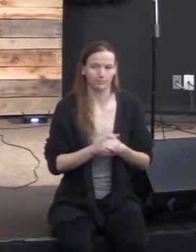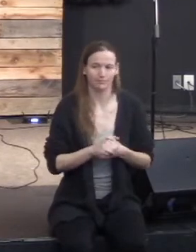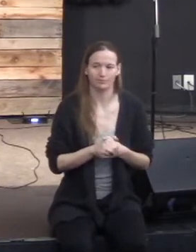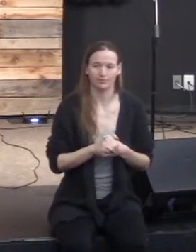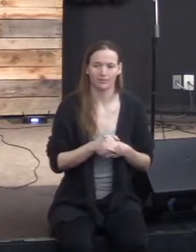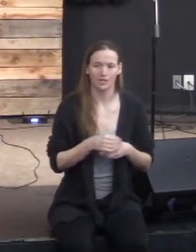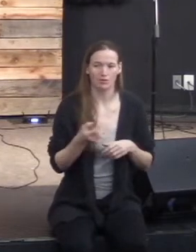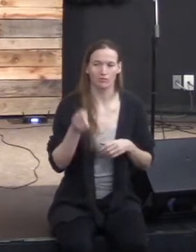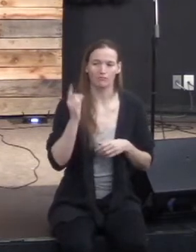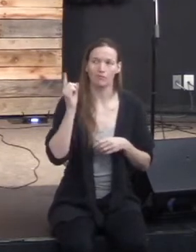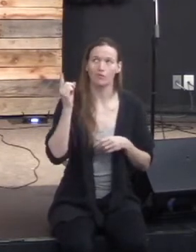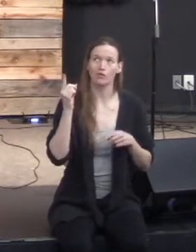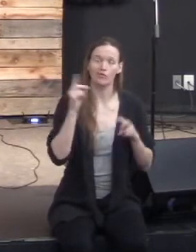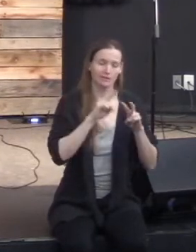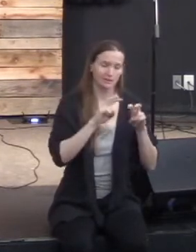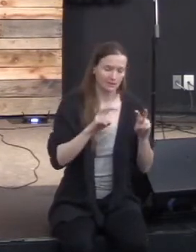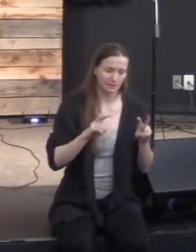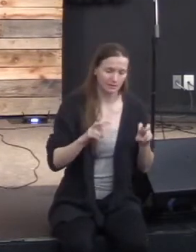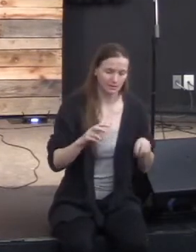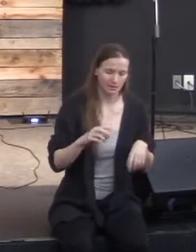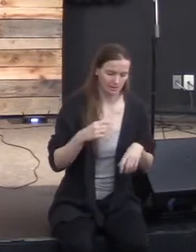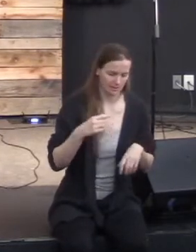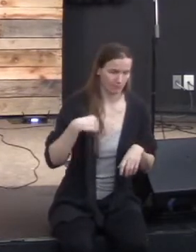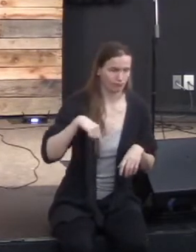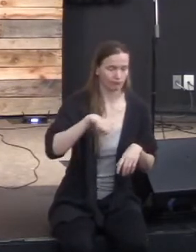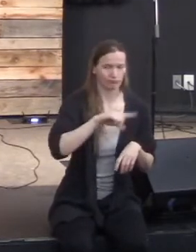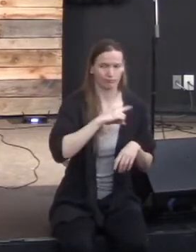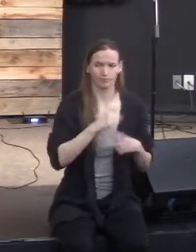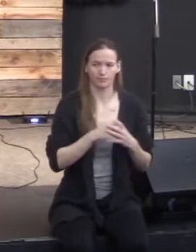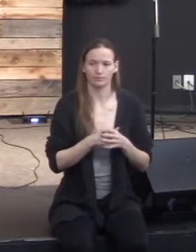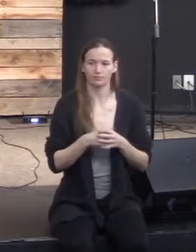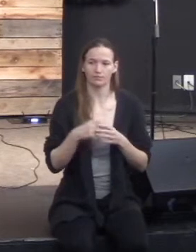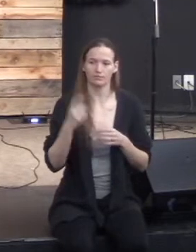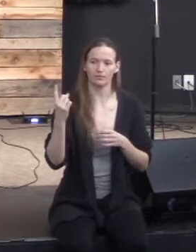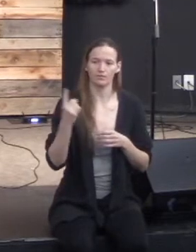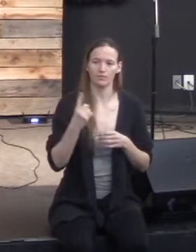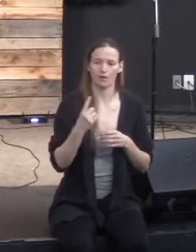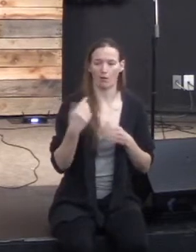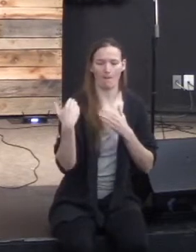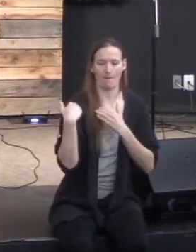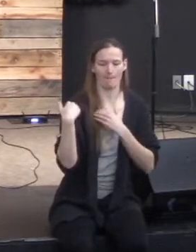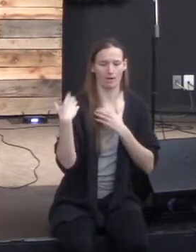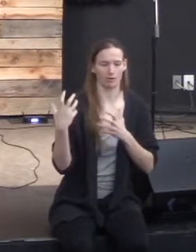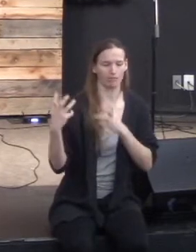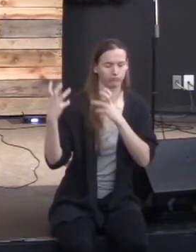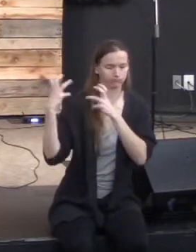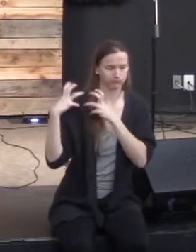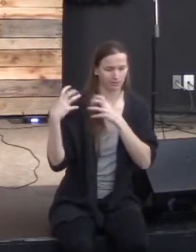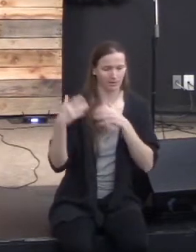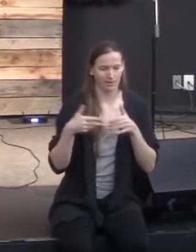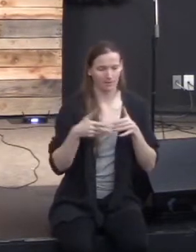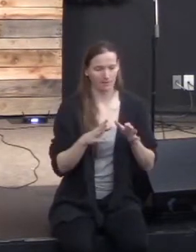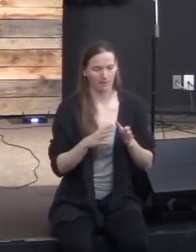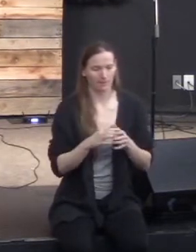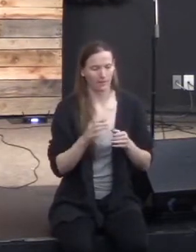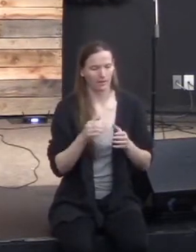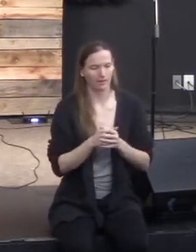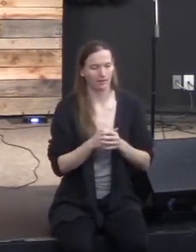brought us into prison and laid burdens on our backs. You let men ride over our heads. We went through fire and water,